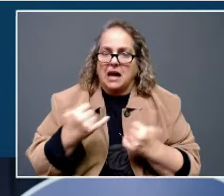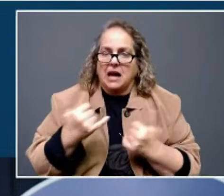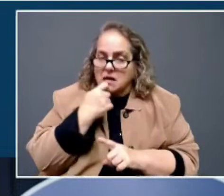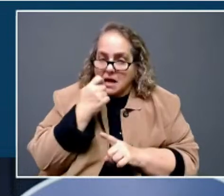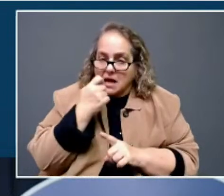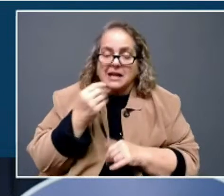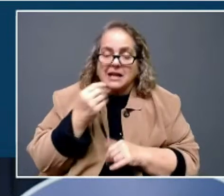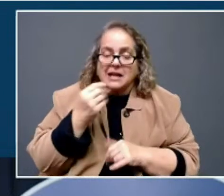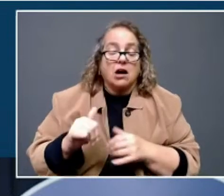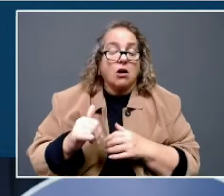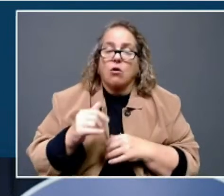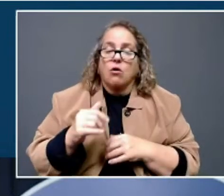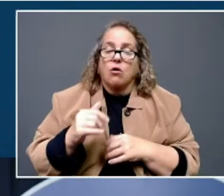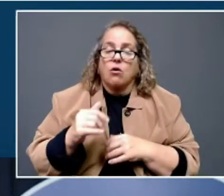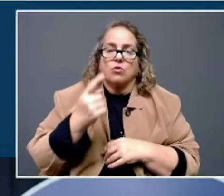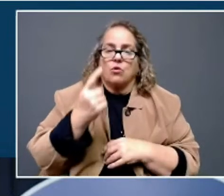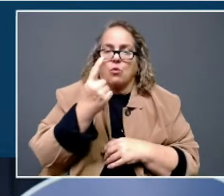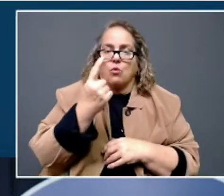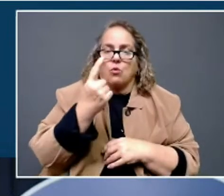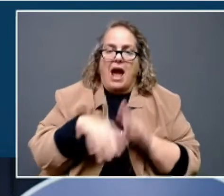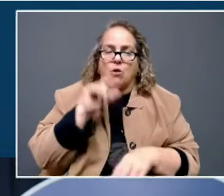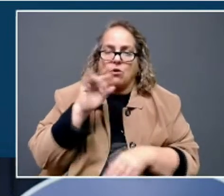back positive.